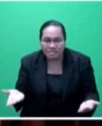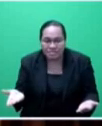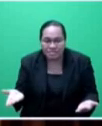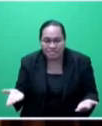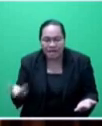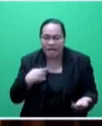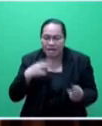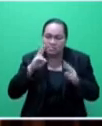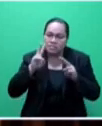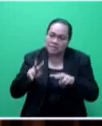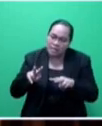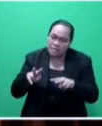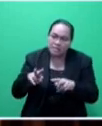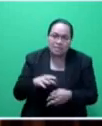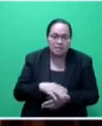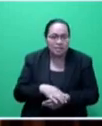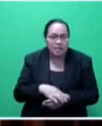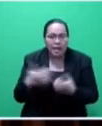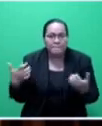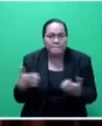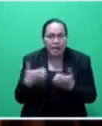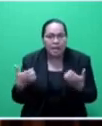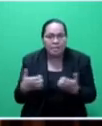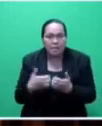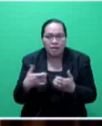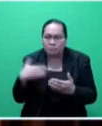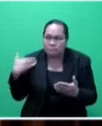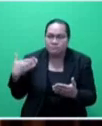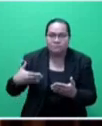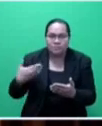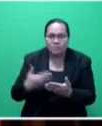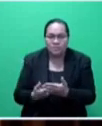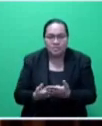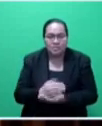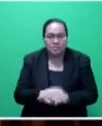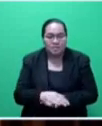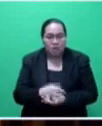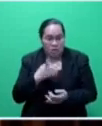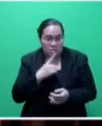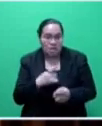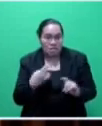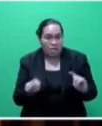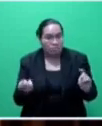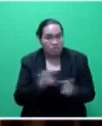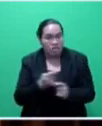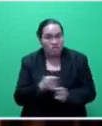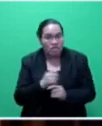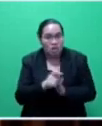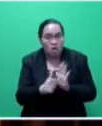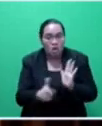And I've seen, Mr. Speaker, on many occasions where we've had changes in law